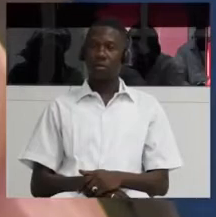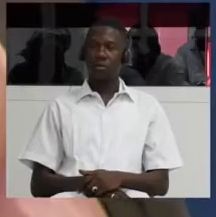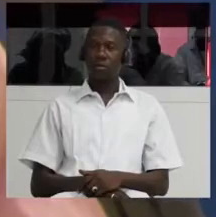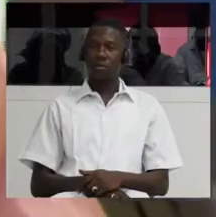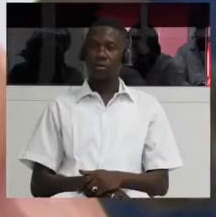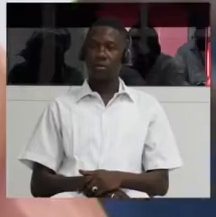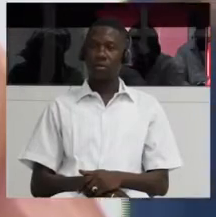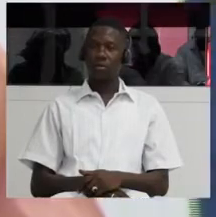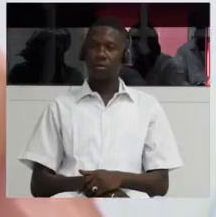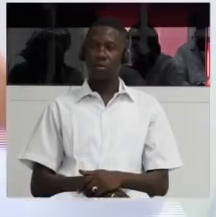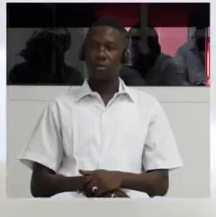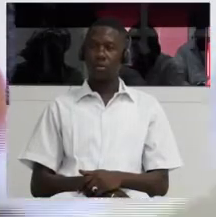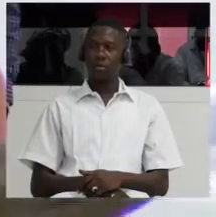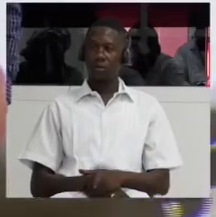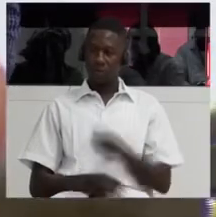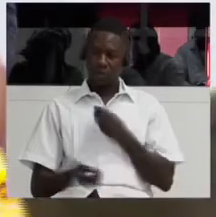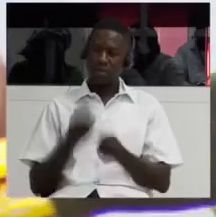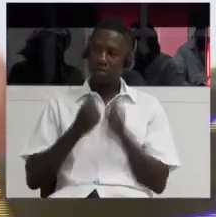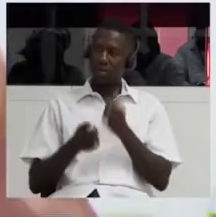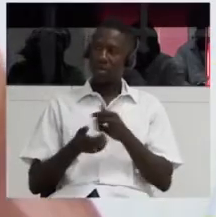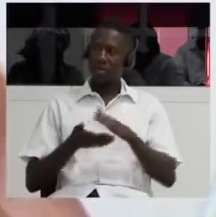Could you give back the statement, please?